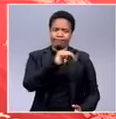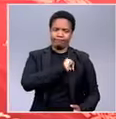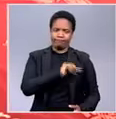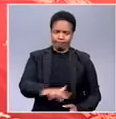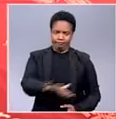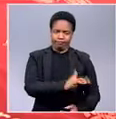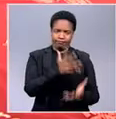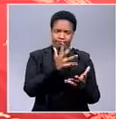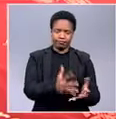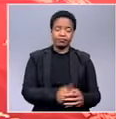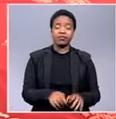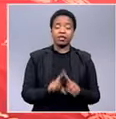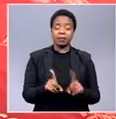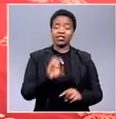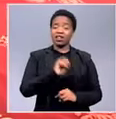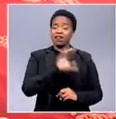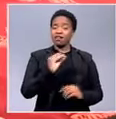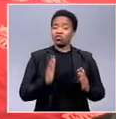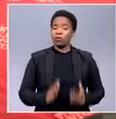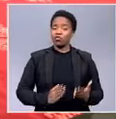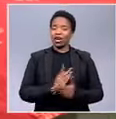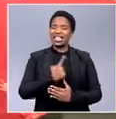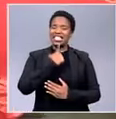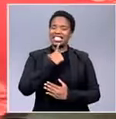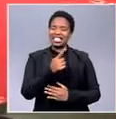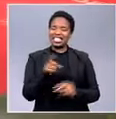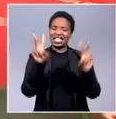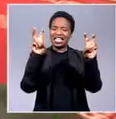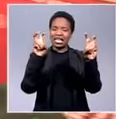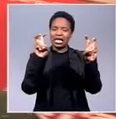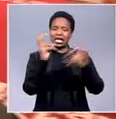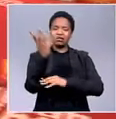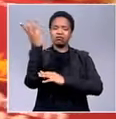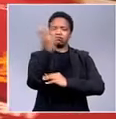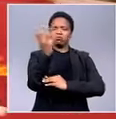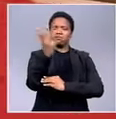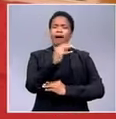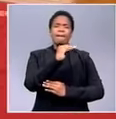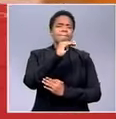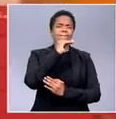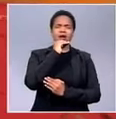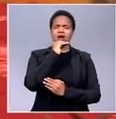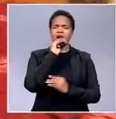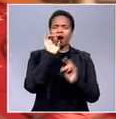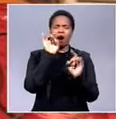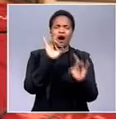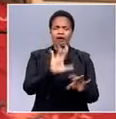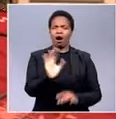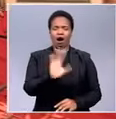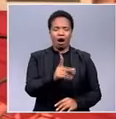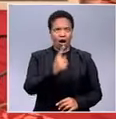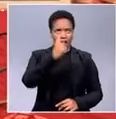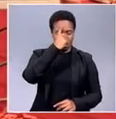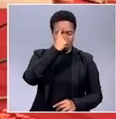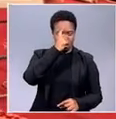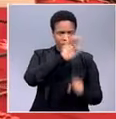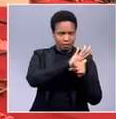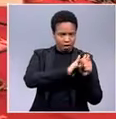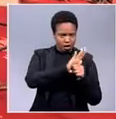But the South African Human Rights Commission says the context of each of Julius Malema's speeches must be taken into